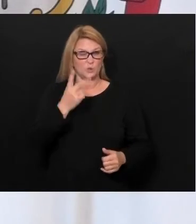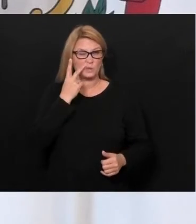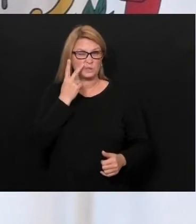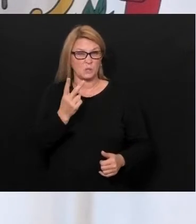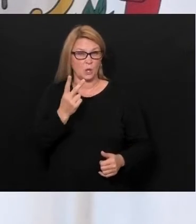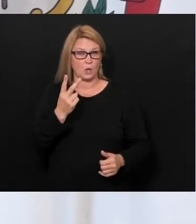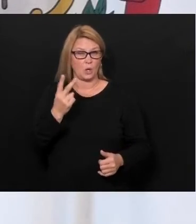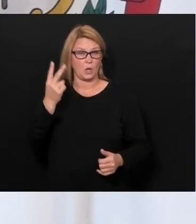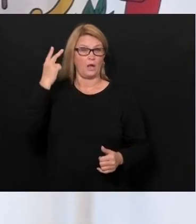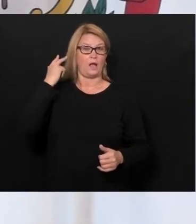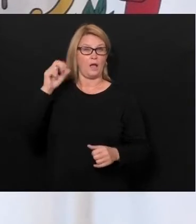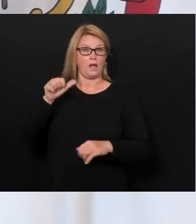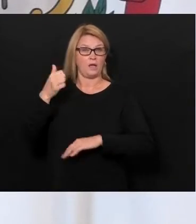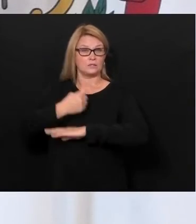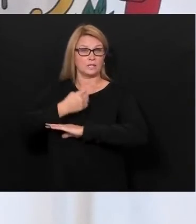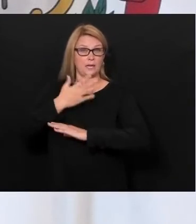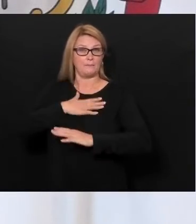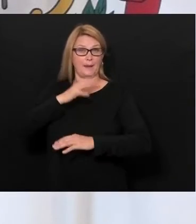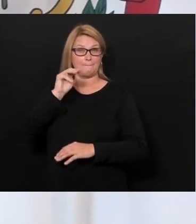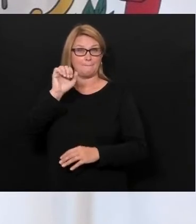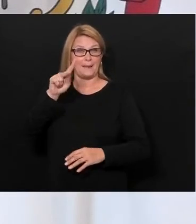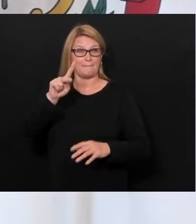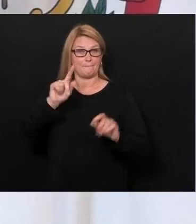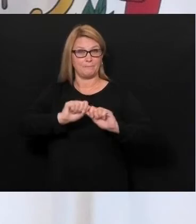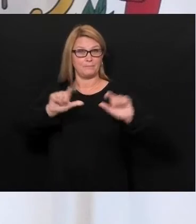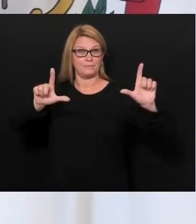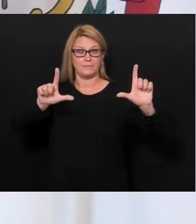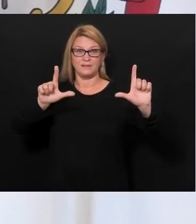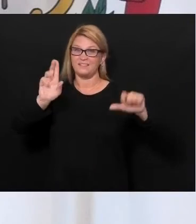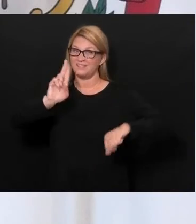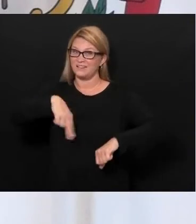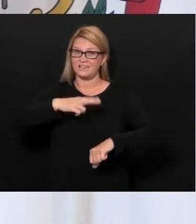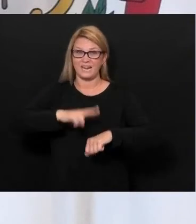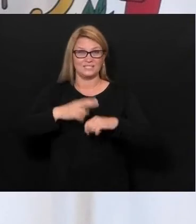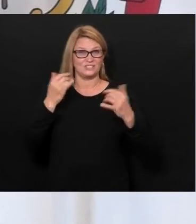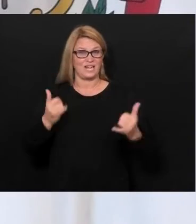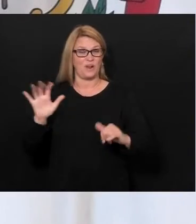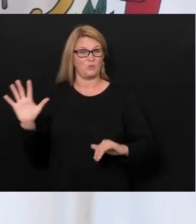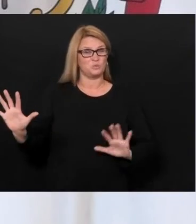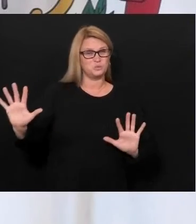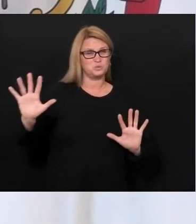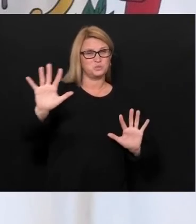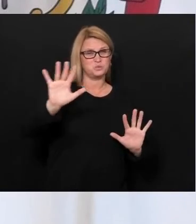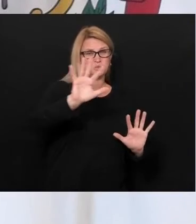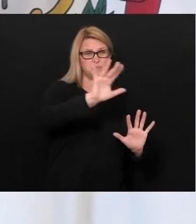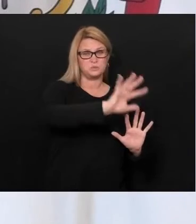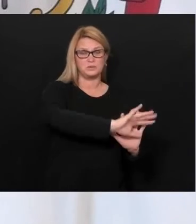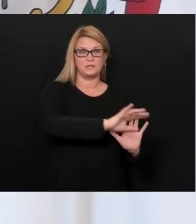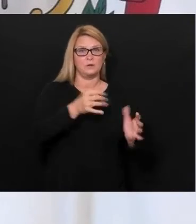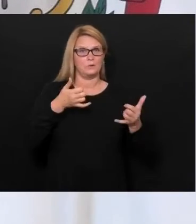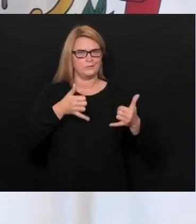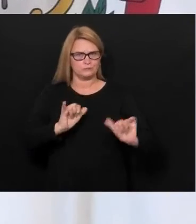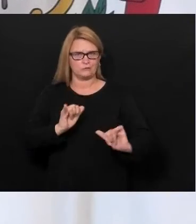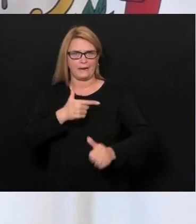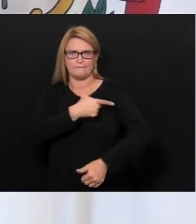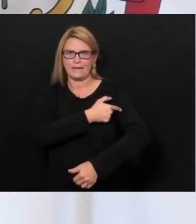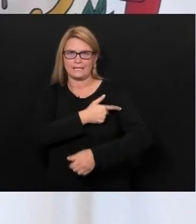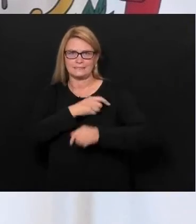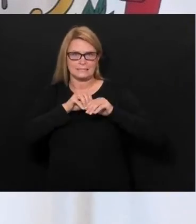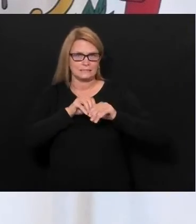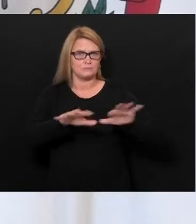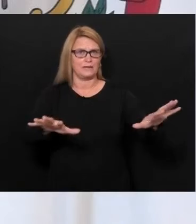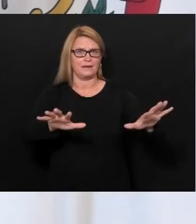day, and our nation is covered up with this. We're trying to get our vaccines out as quickly as we possibly